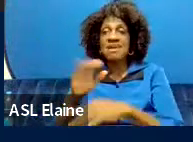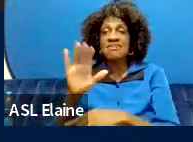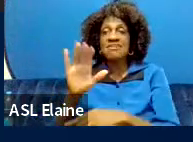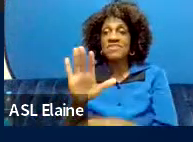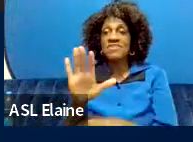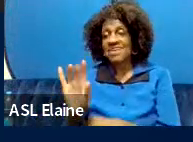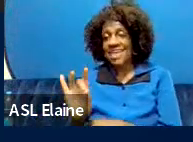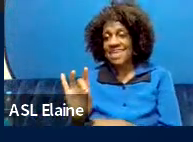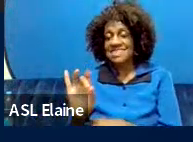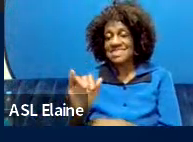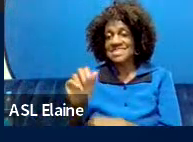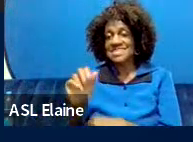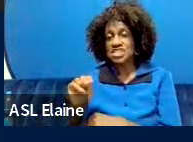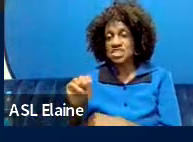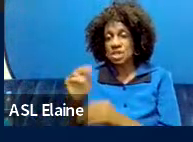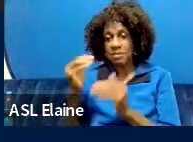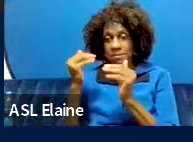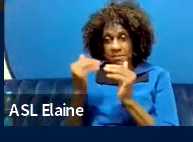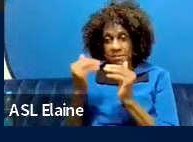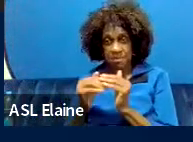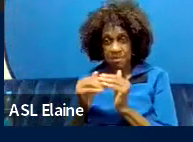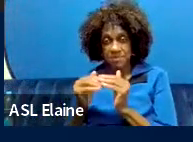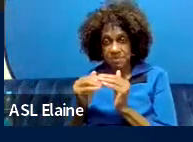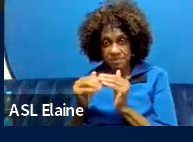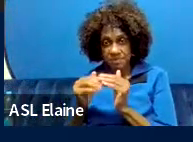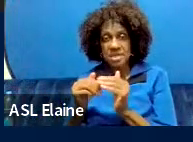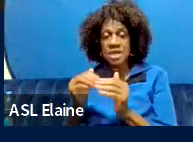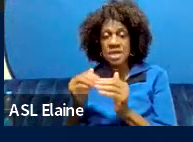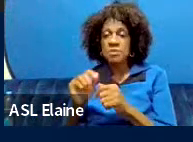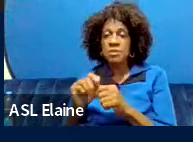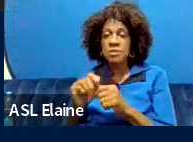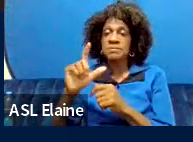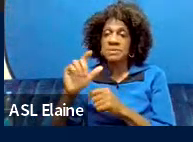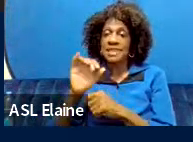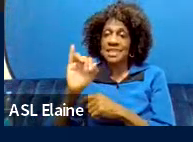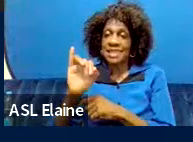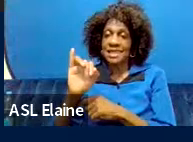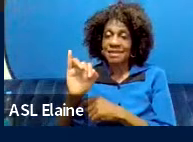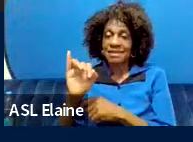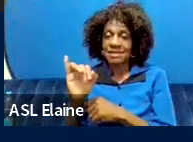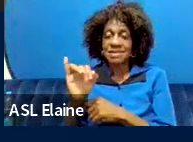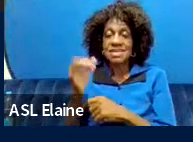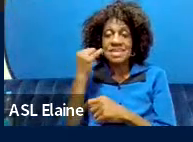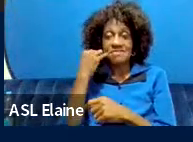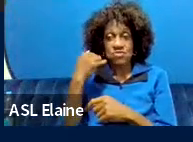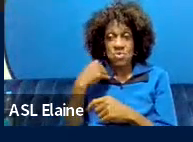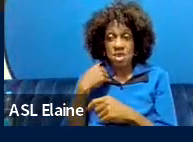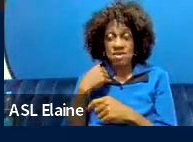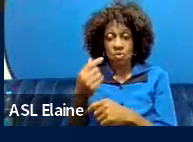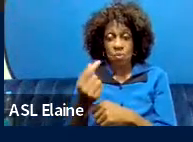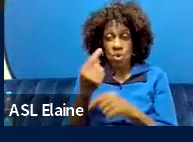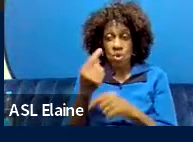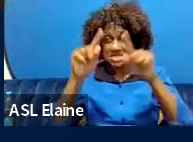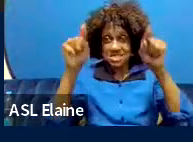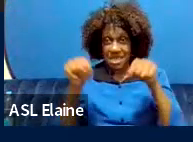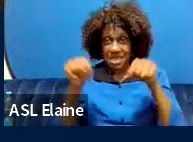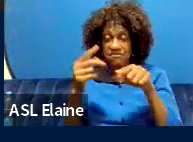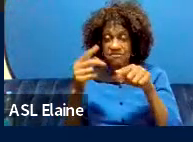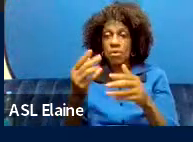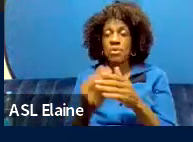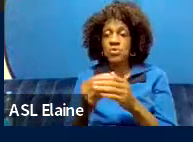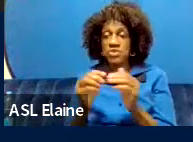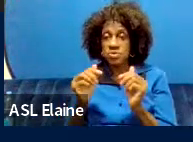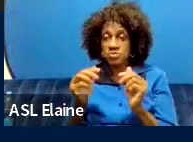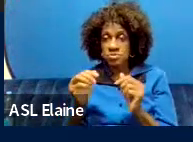inch minimum based on the height of the uppercase letter I. This means that if you are having one sign fulfill both your raised and